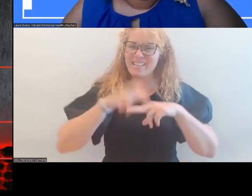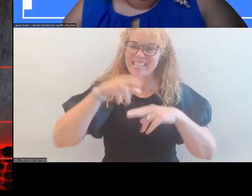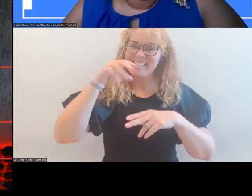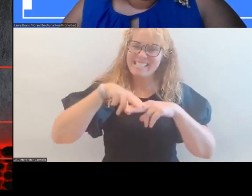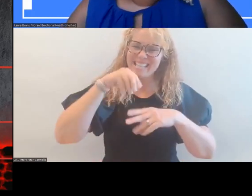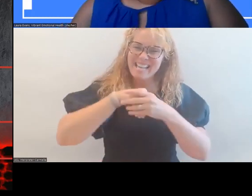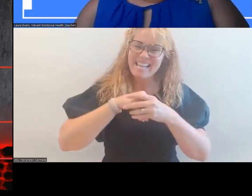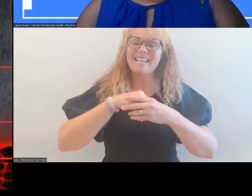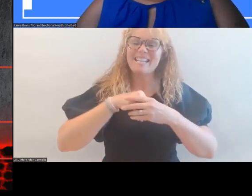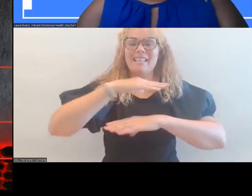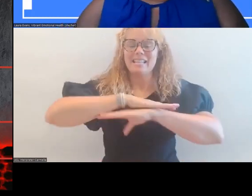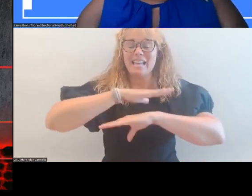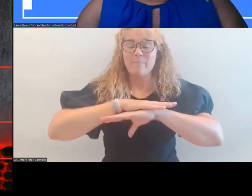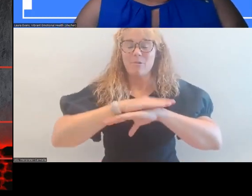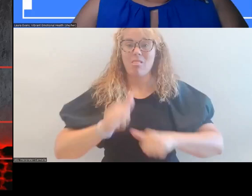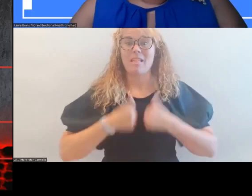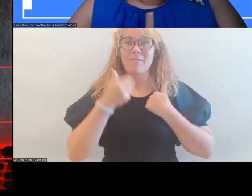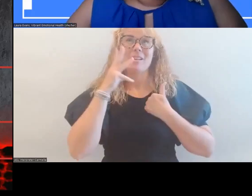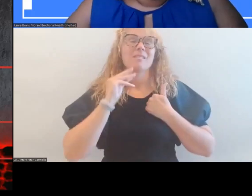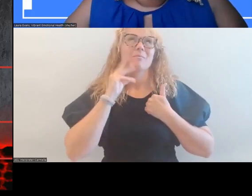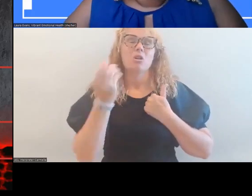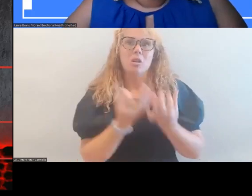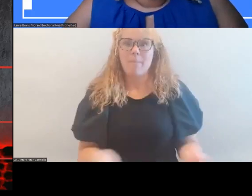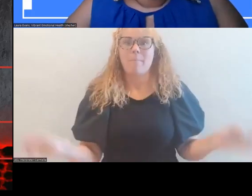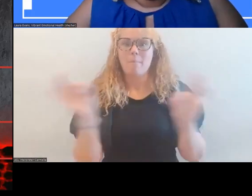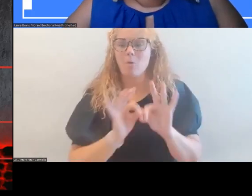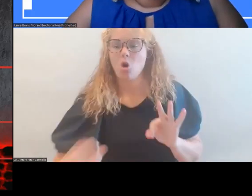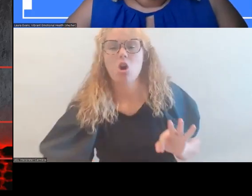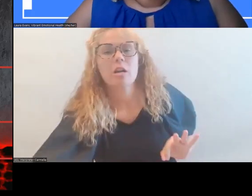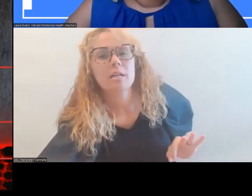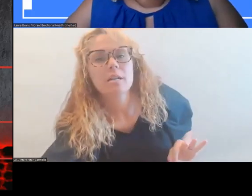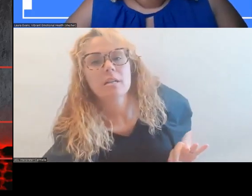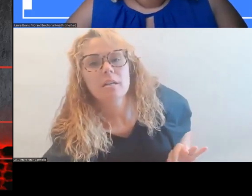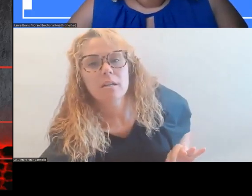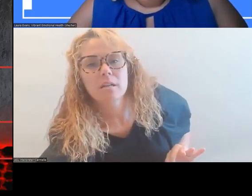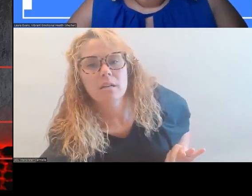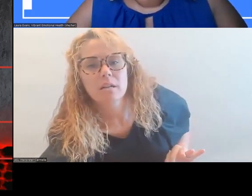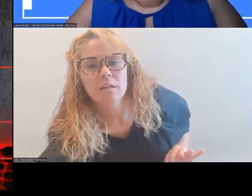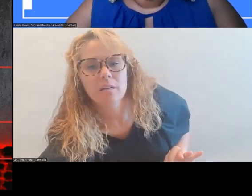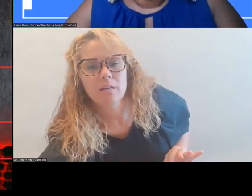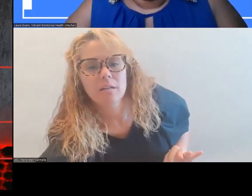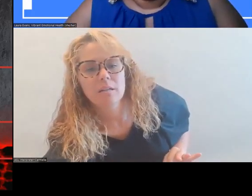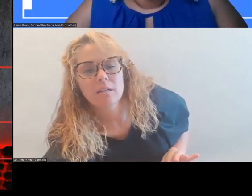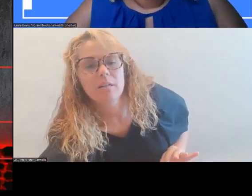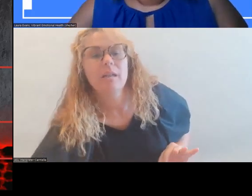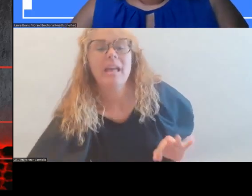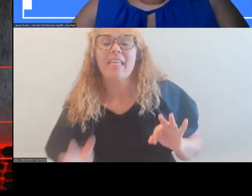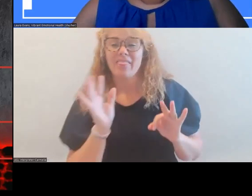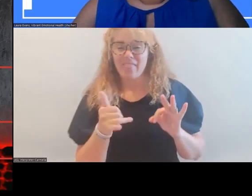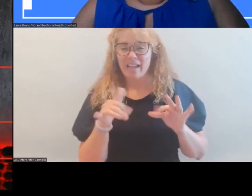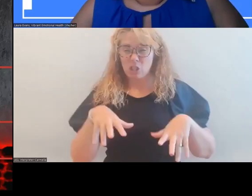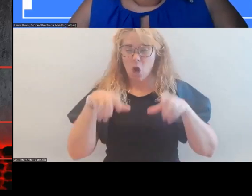experience, so important. The annual National Suicide and Black Church Conference is hosted in the same city.